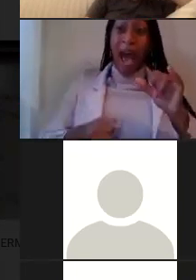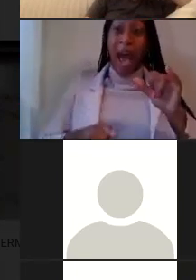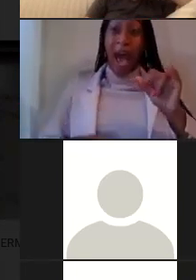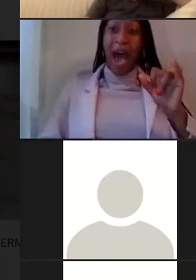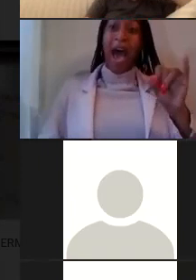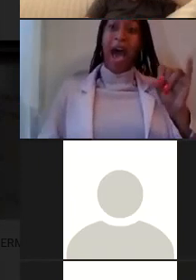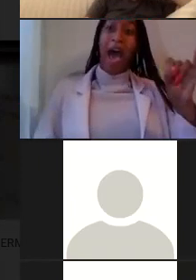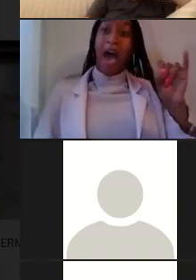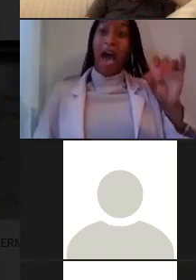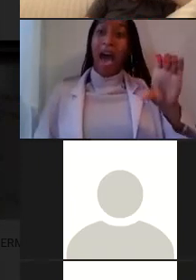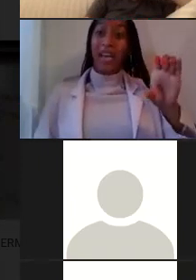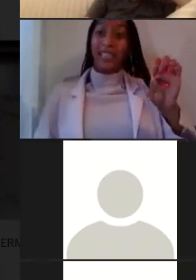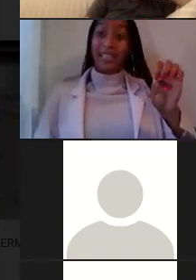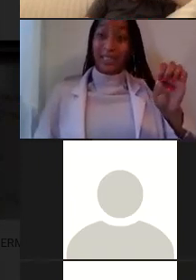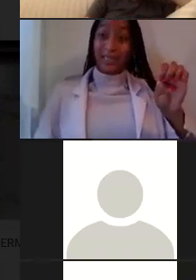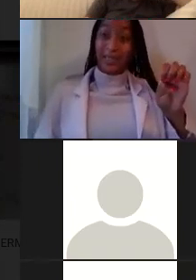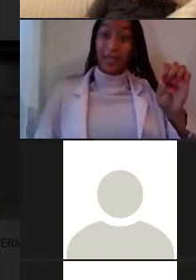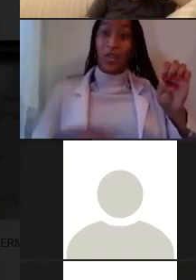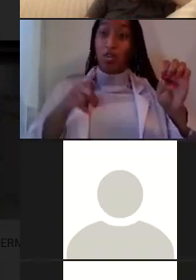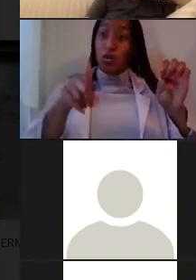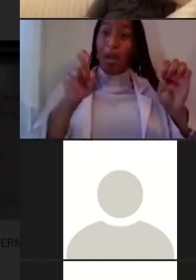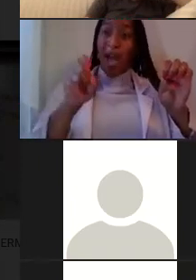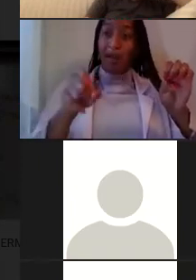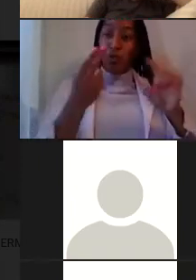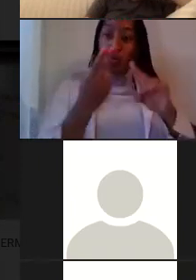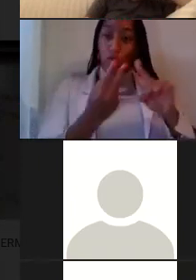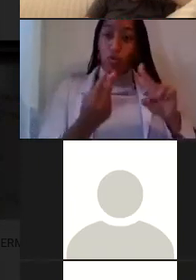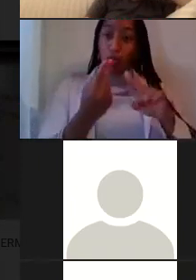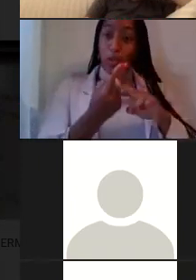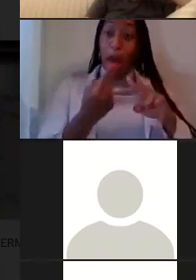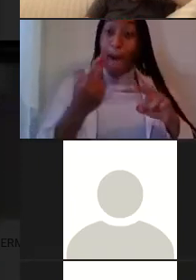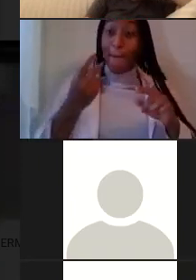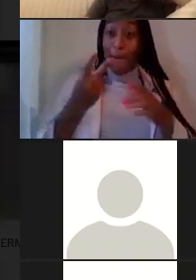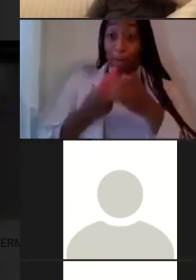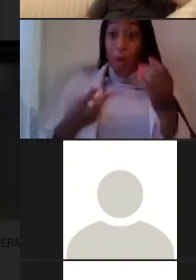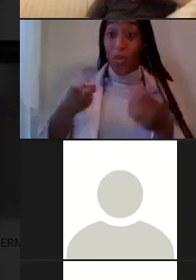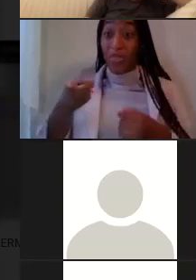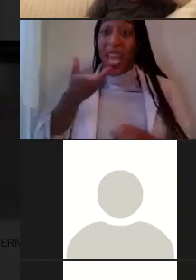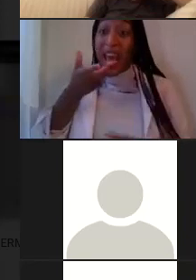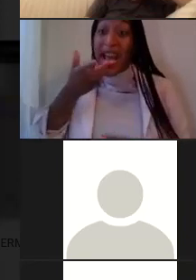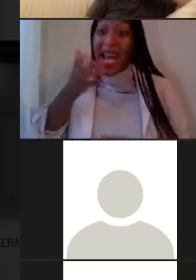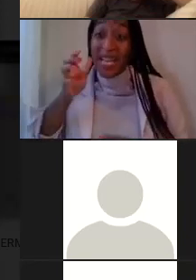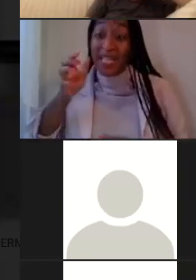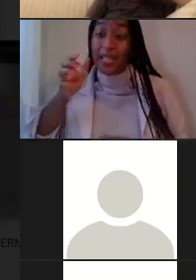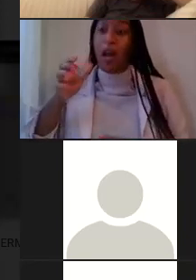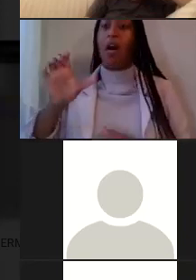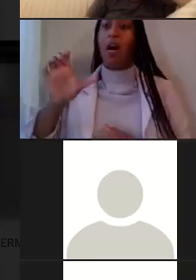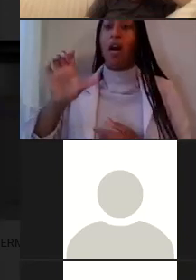the processes that looks at heat capacity, where the temperature is